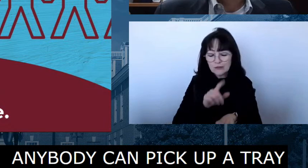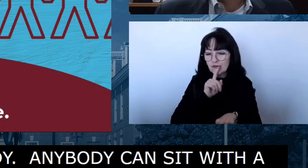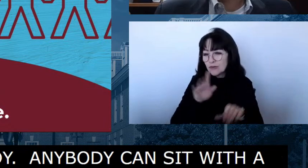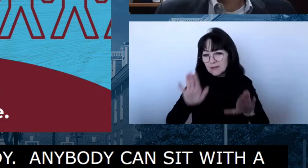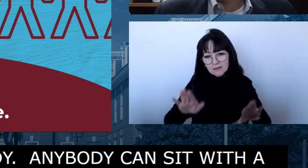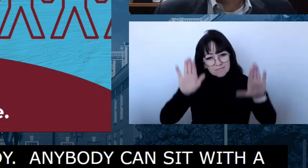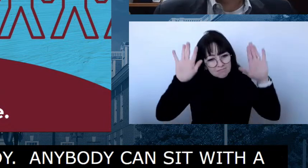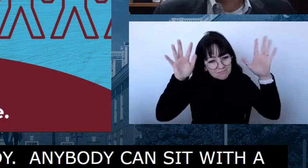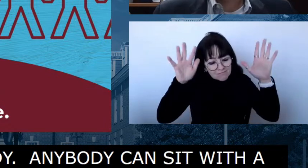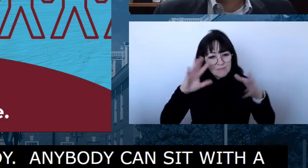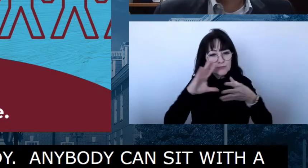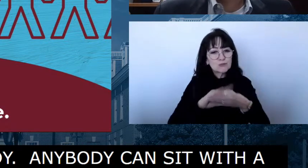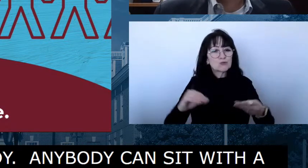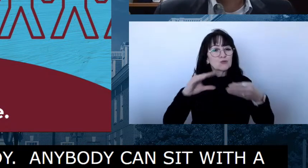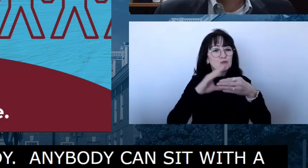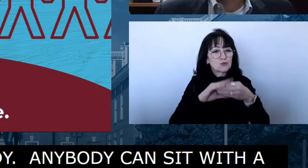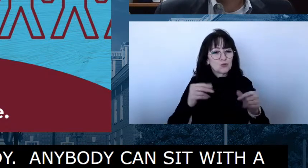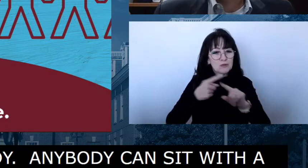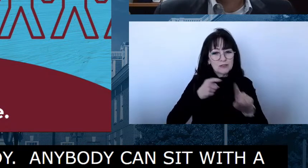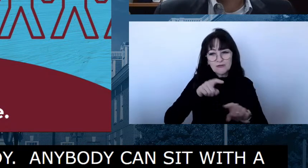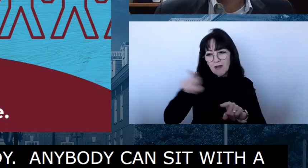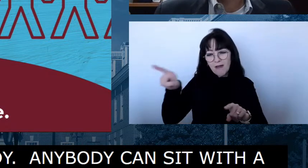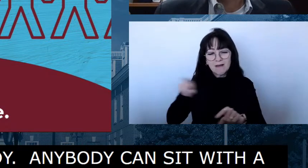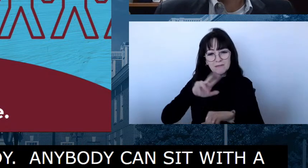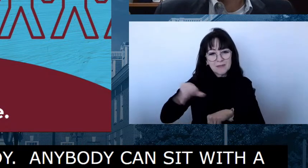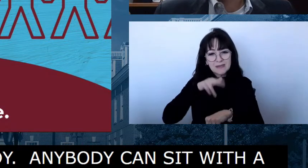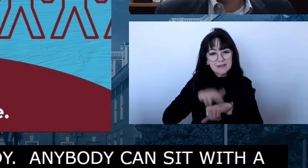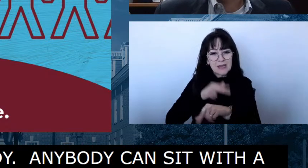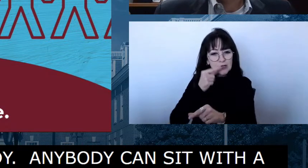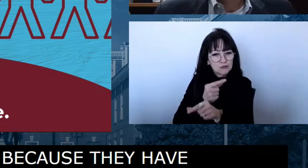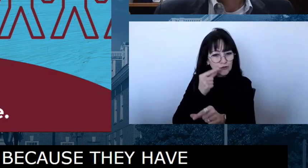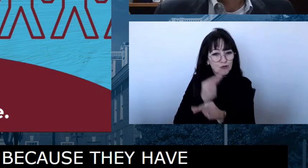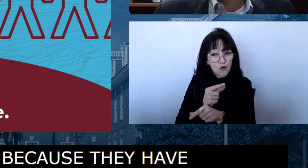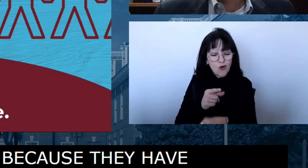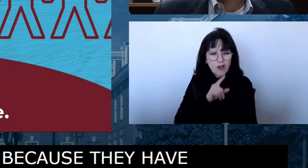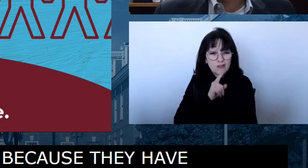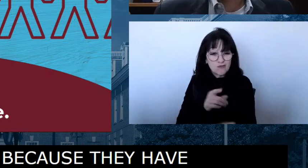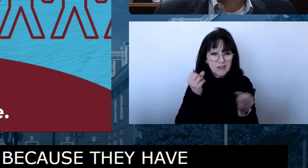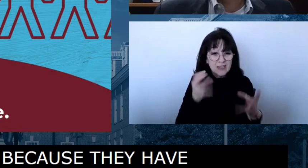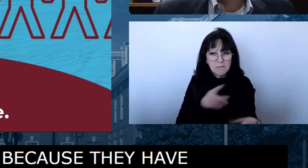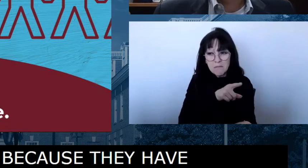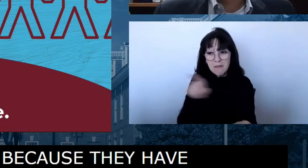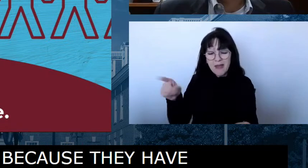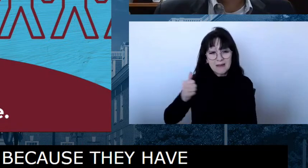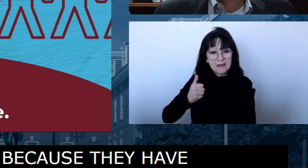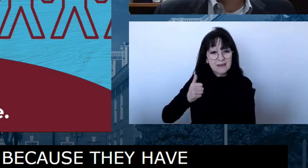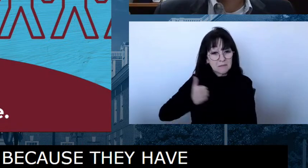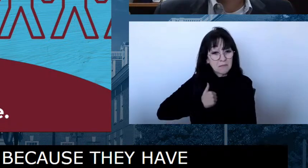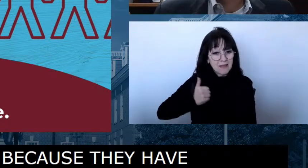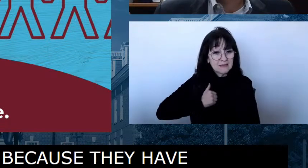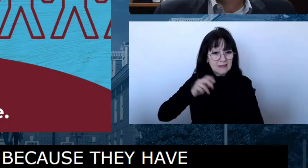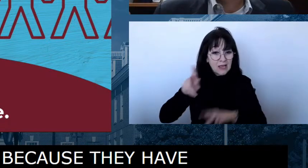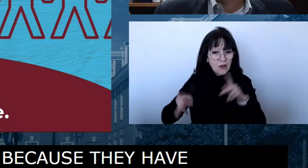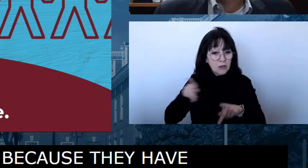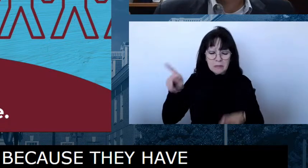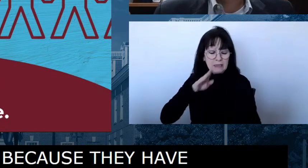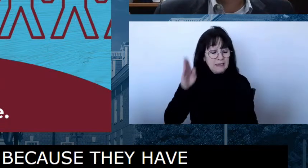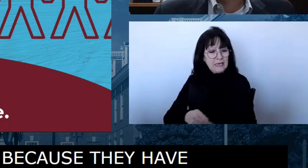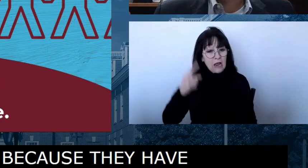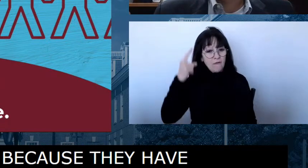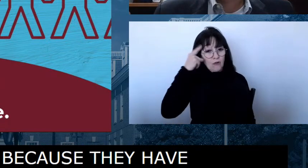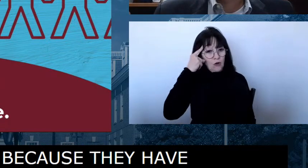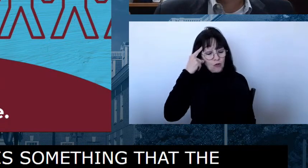that they enjoyed. And like I said, I think a few weeks ago when we announced this, it's nothing that they probably thought they would be doing when they joined the National Guard, but they